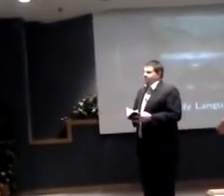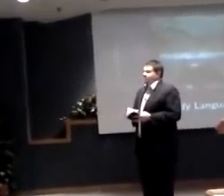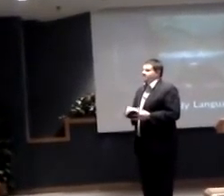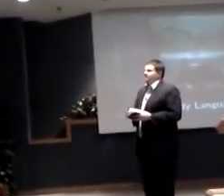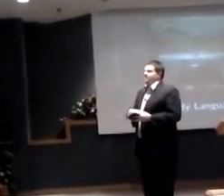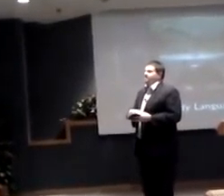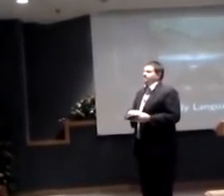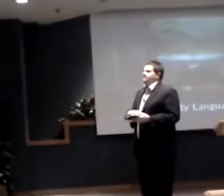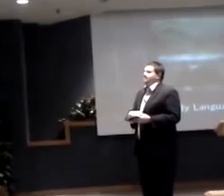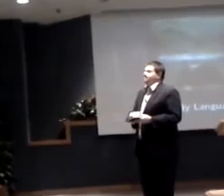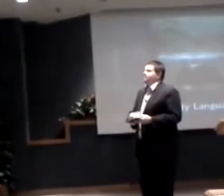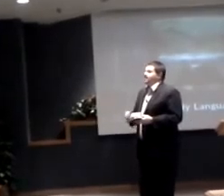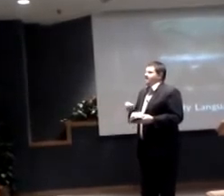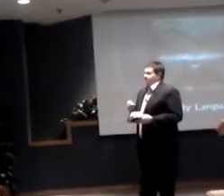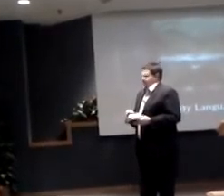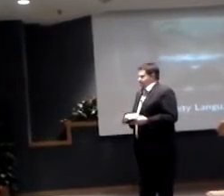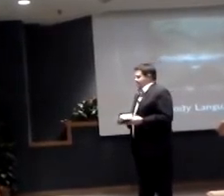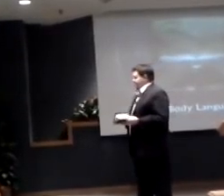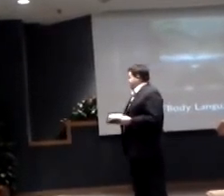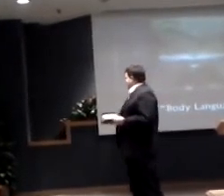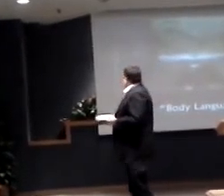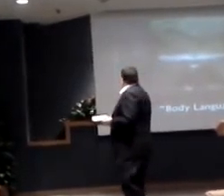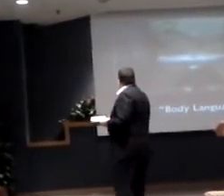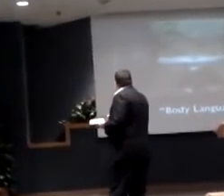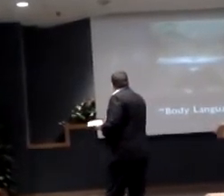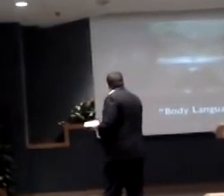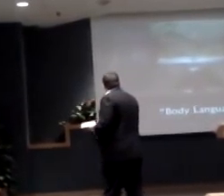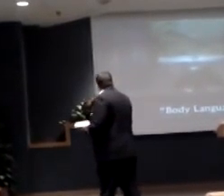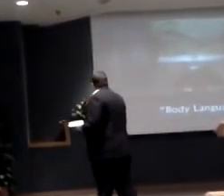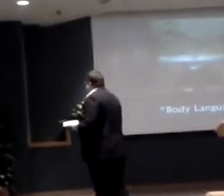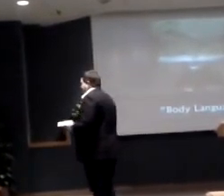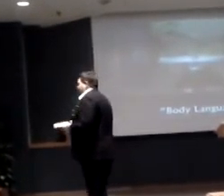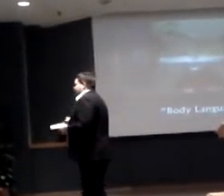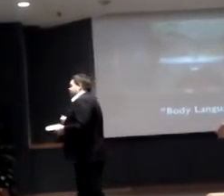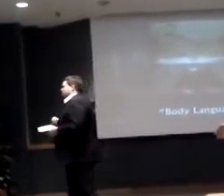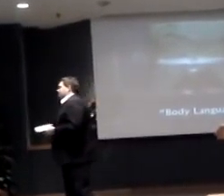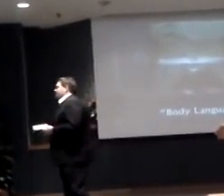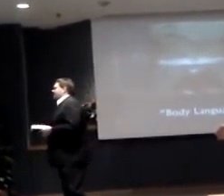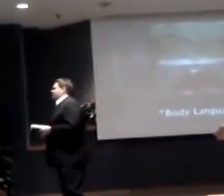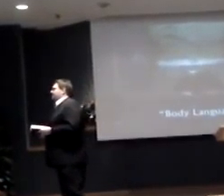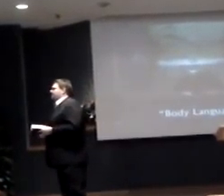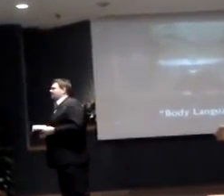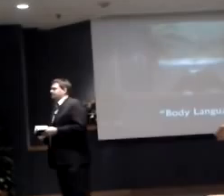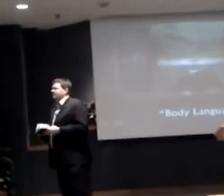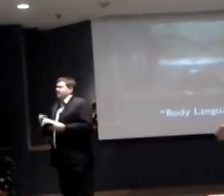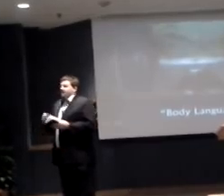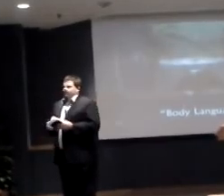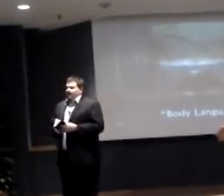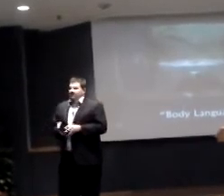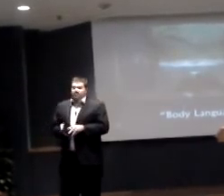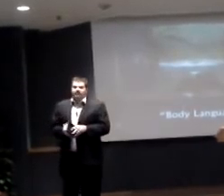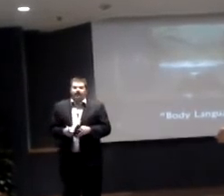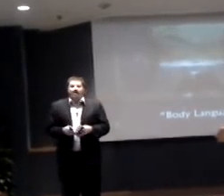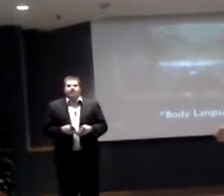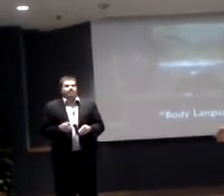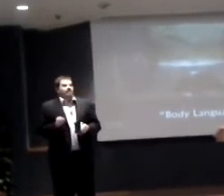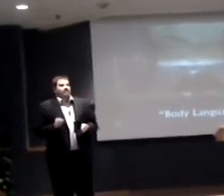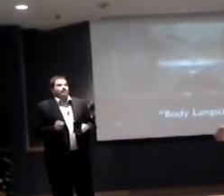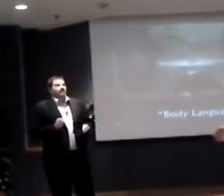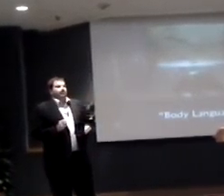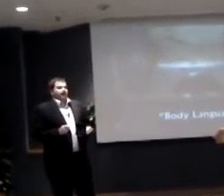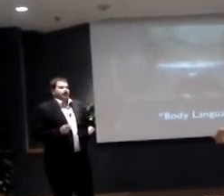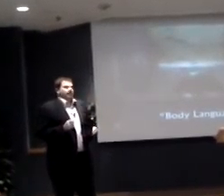you say. Be careful, little tongue, what you say. There's a Father